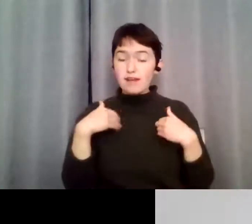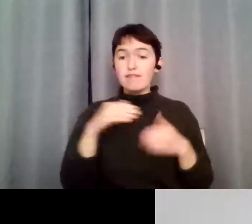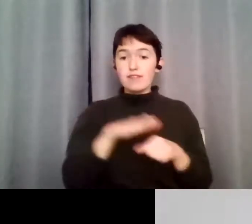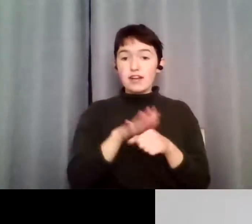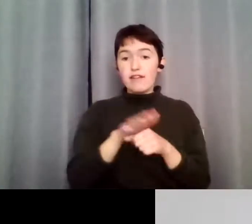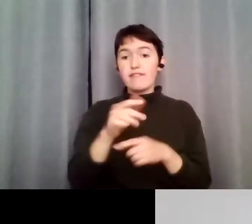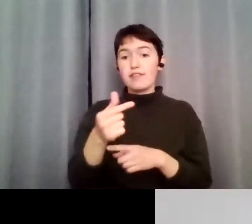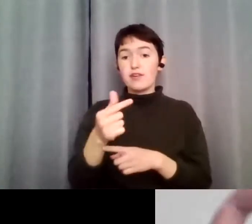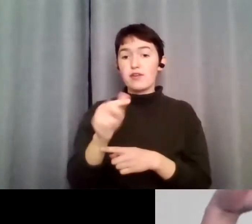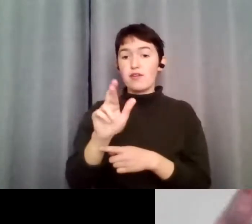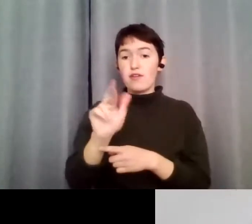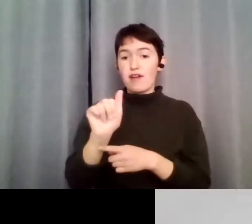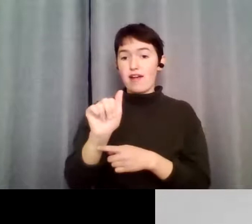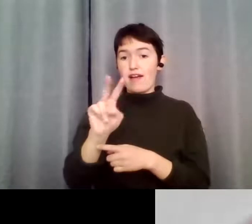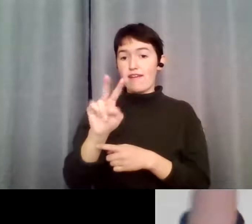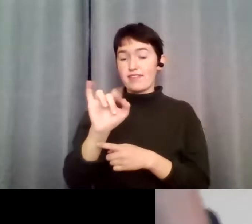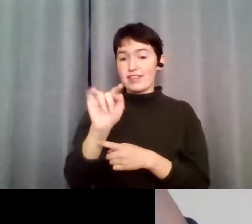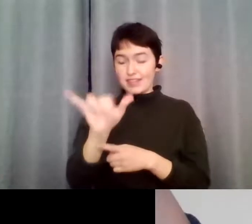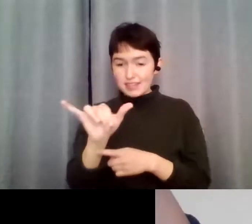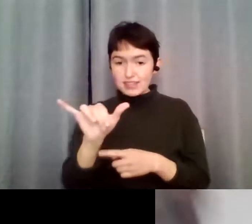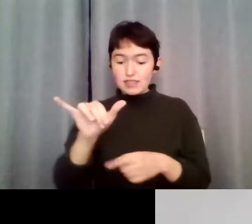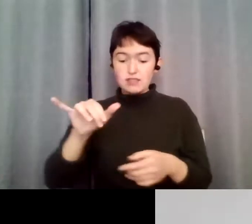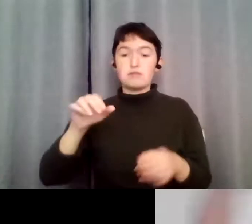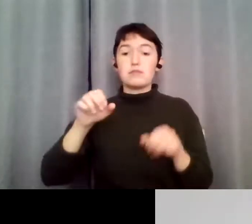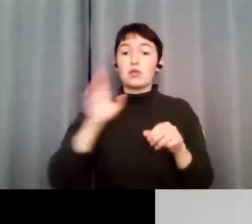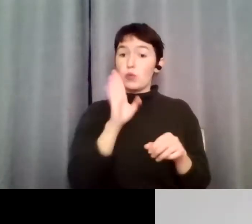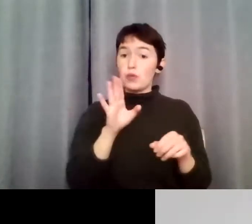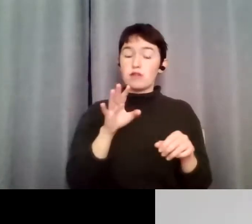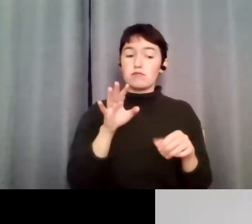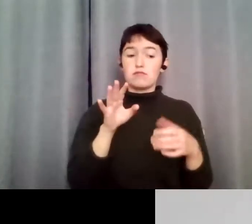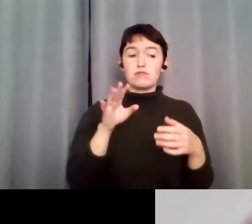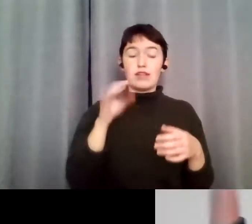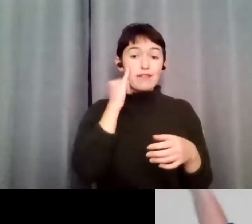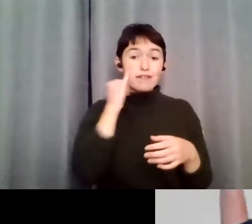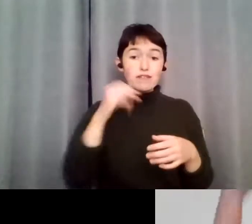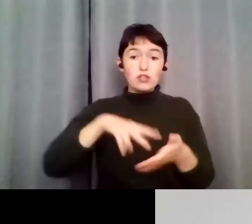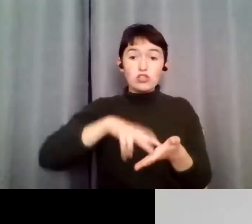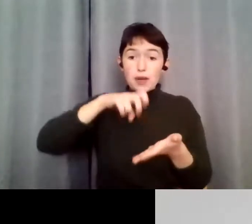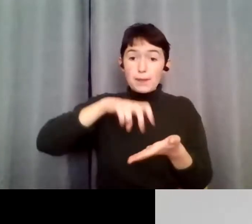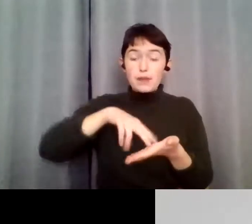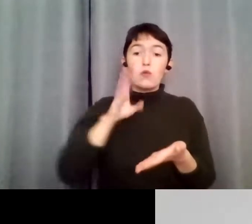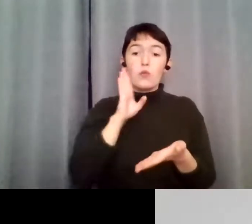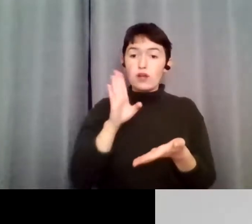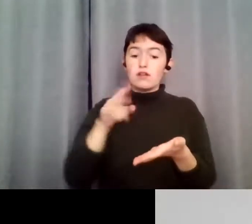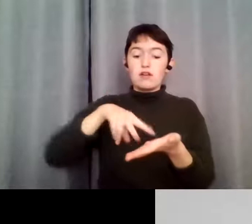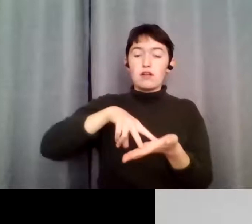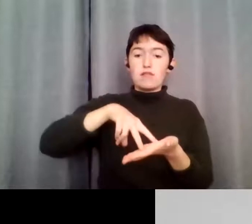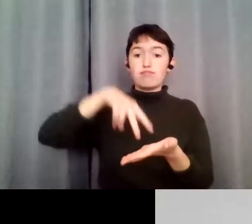you'd probably go a little higher and a little further than you would on Earth, but you would land back. You wouldn't float away